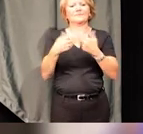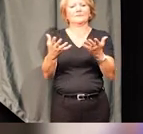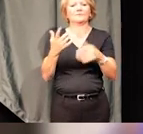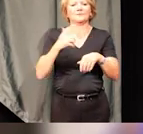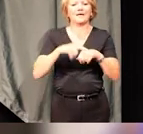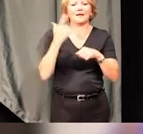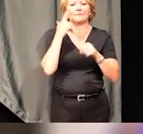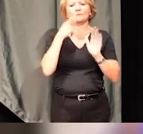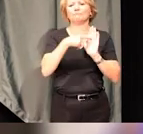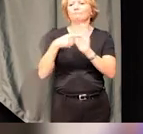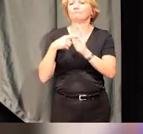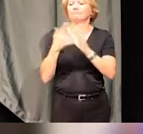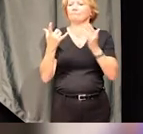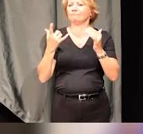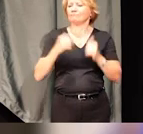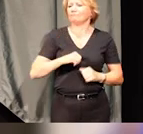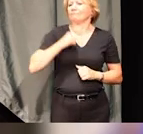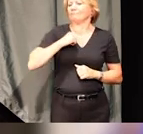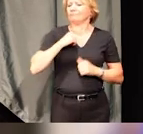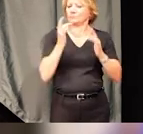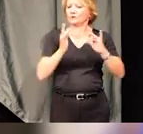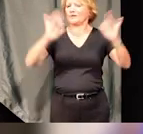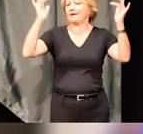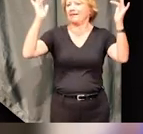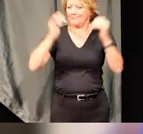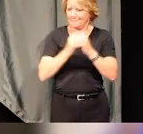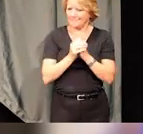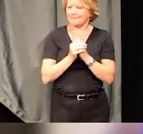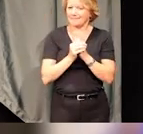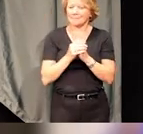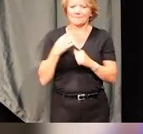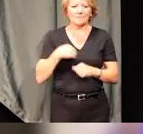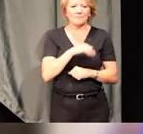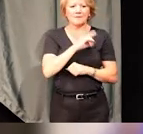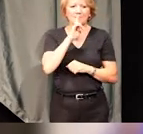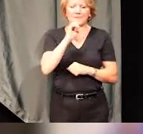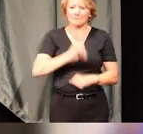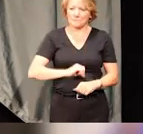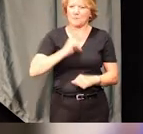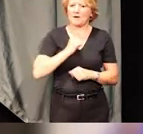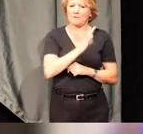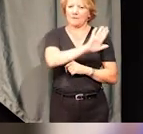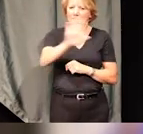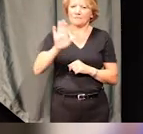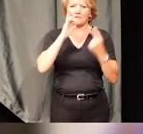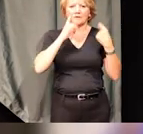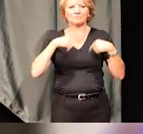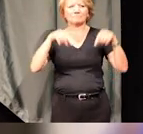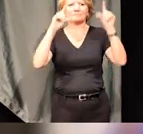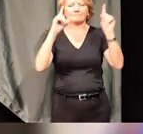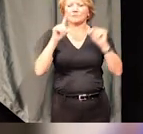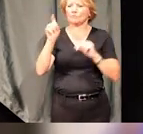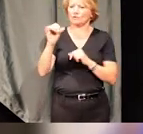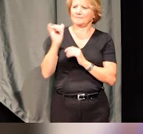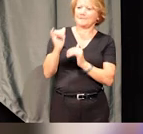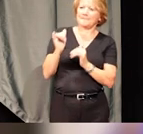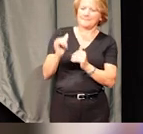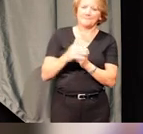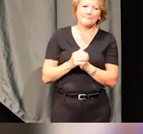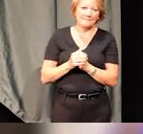you time to shine. We are so proud of what you have achieved. You should be